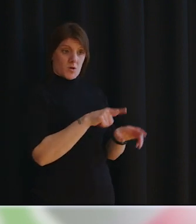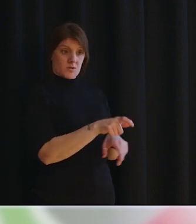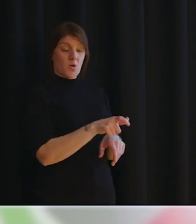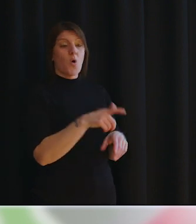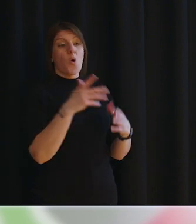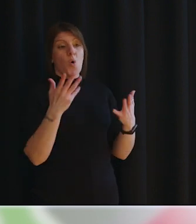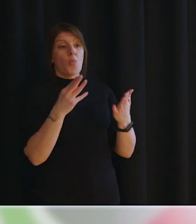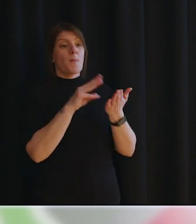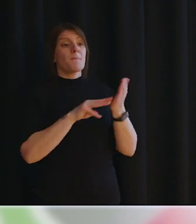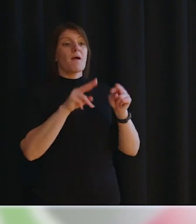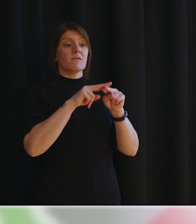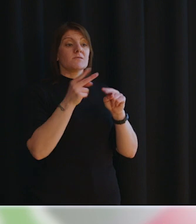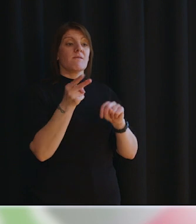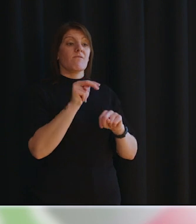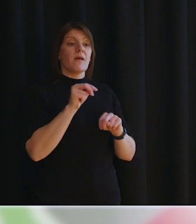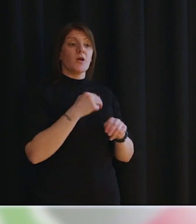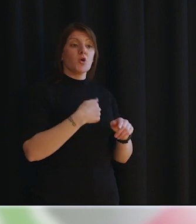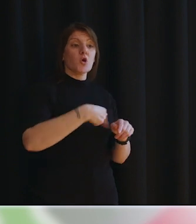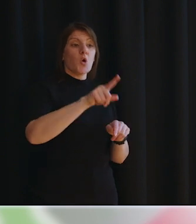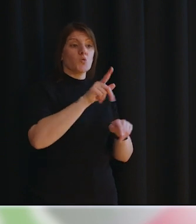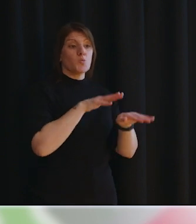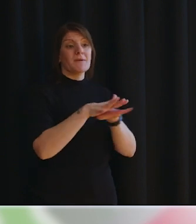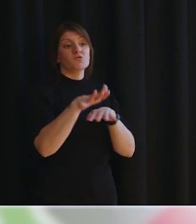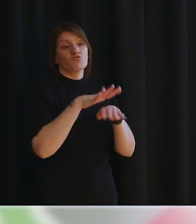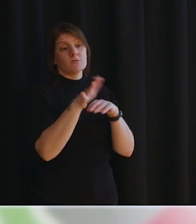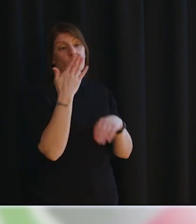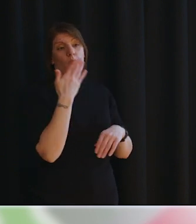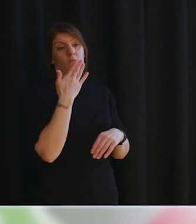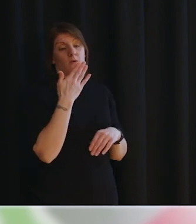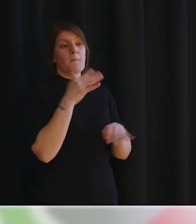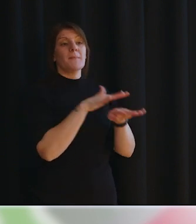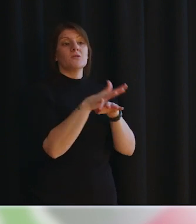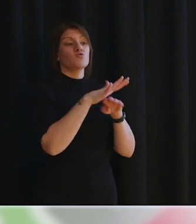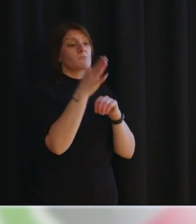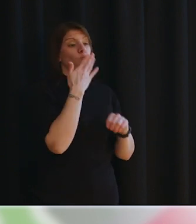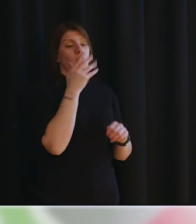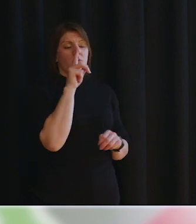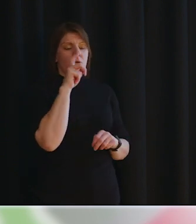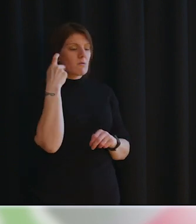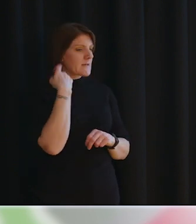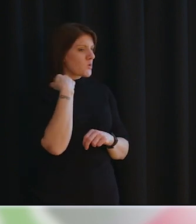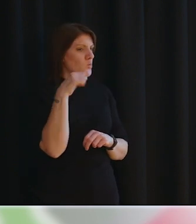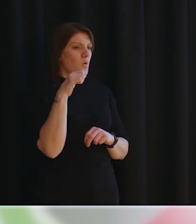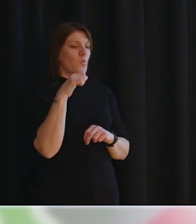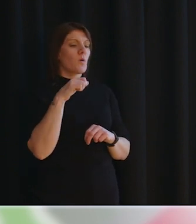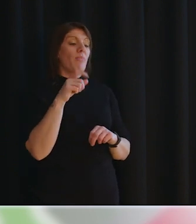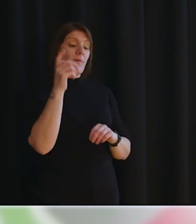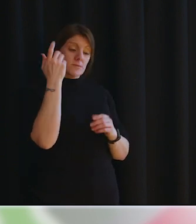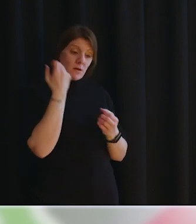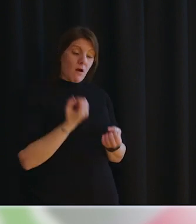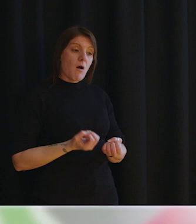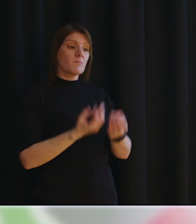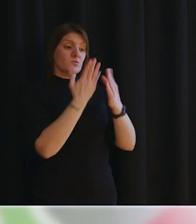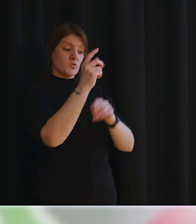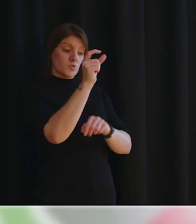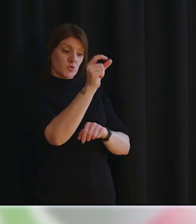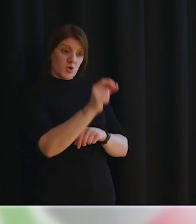school. And the mainstream school can't say no. That's the choice of the parent or the young